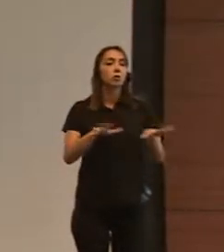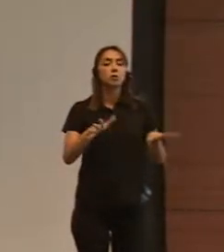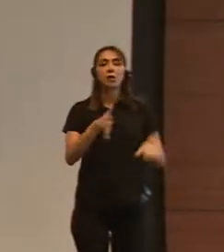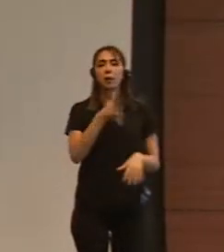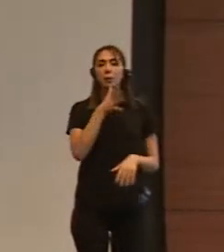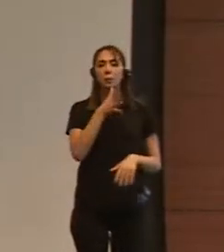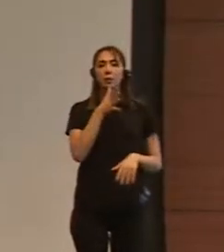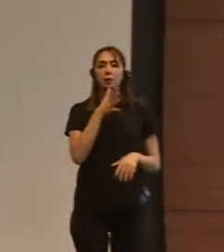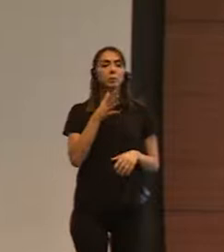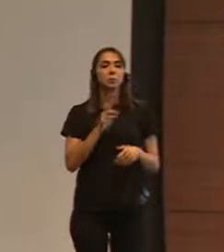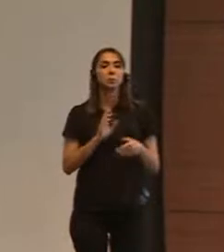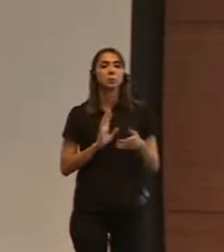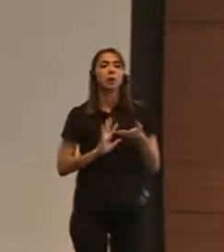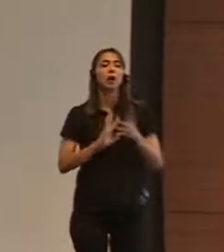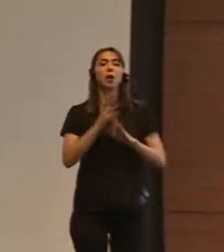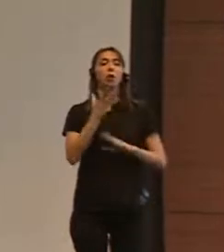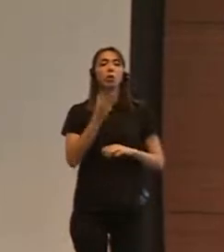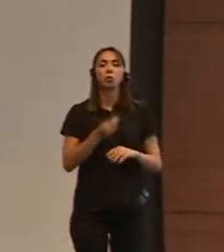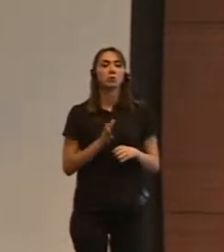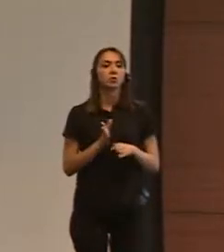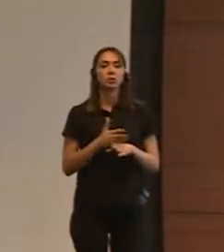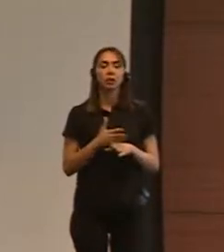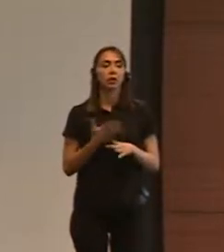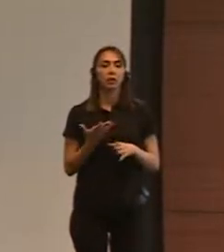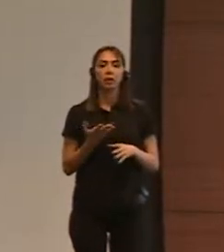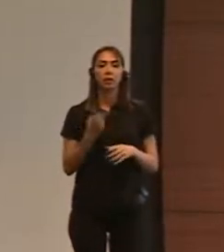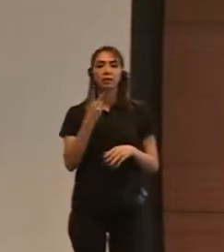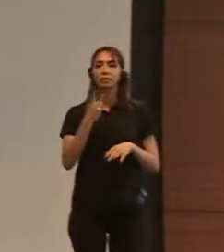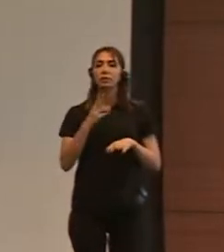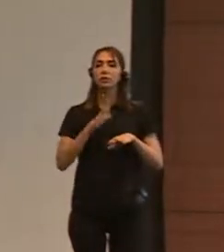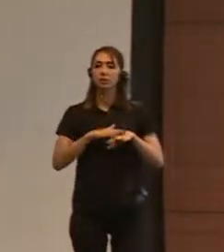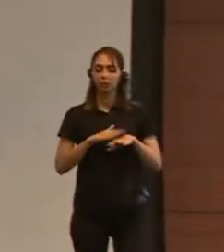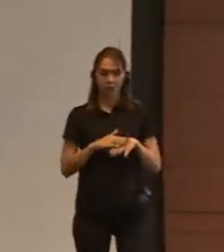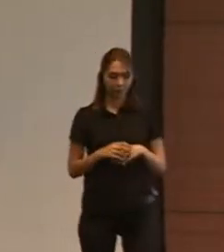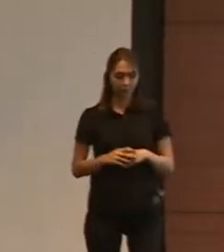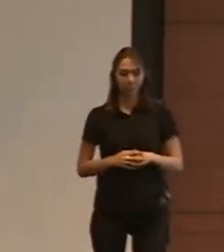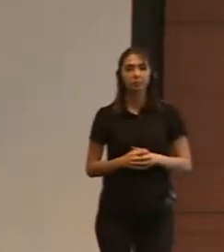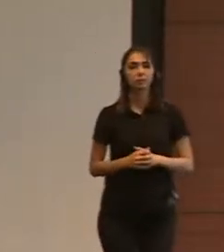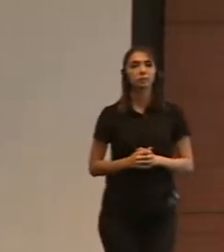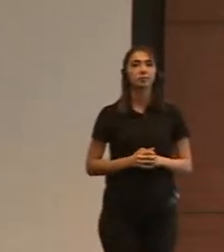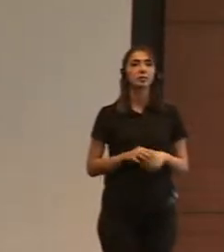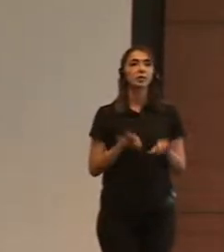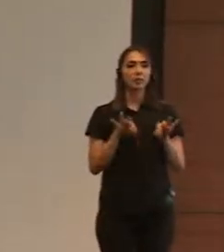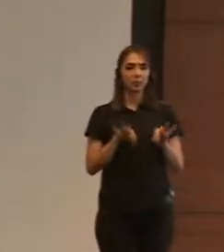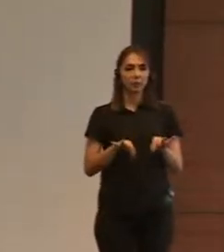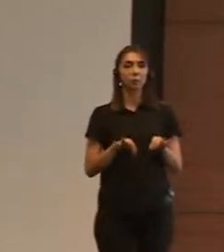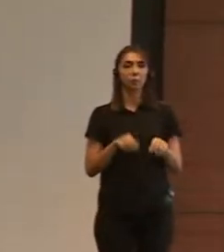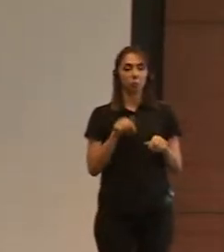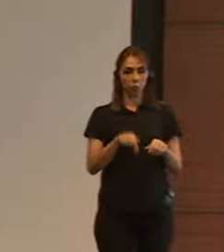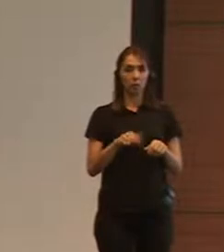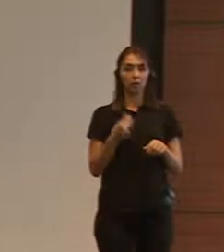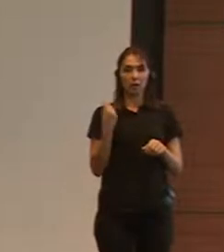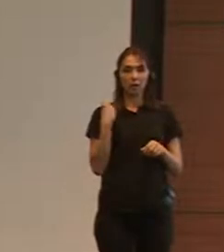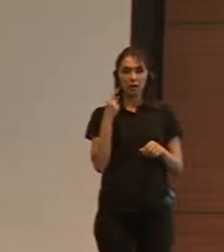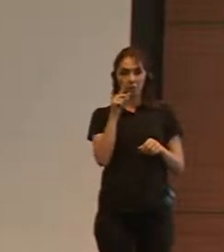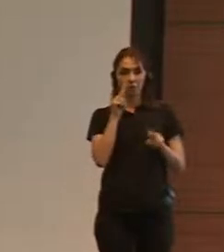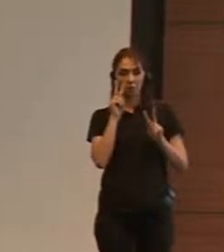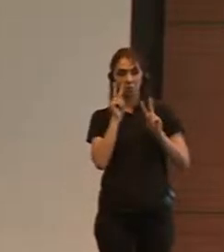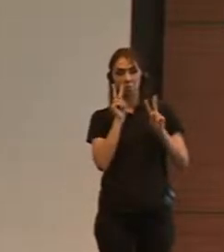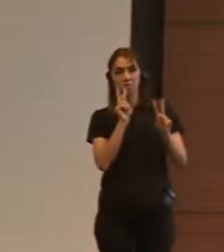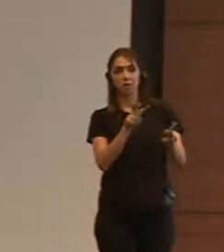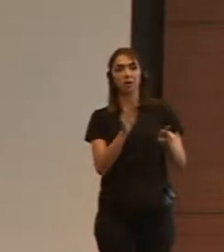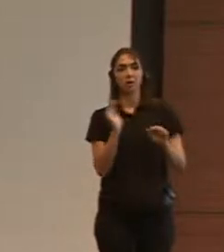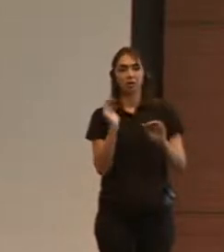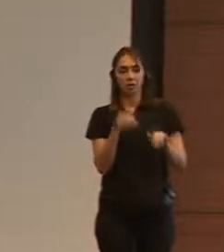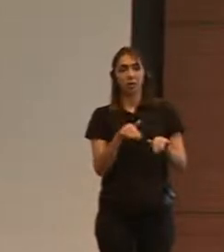sciences lies because what social dynamics cannot overcome is the second law of thermodynamics now there is a new